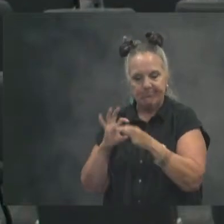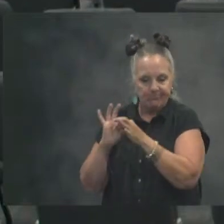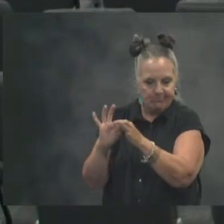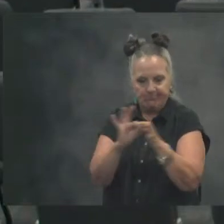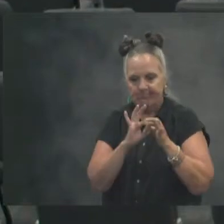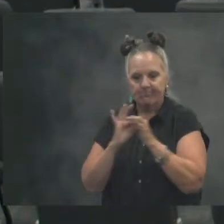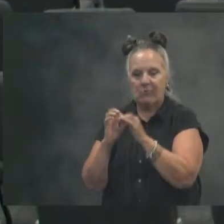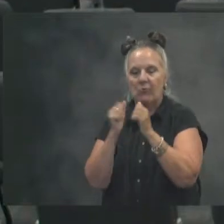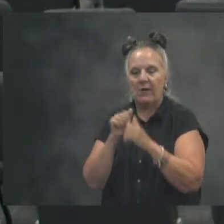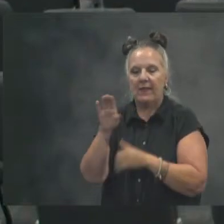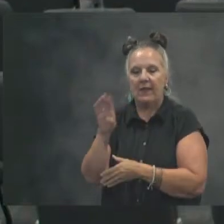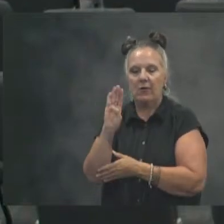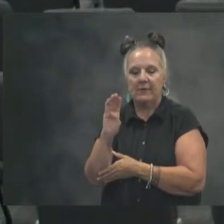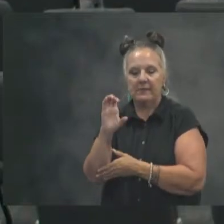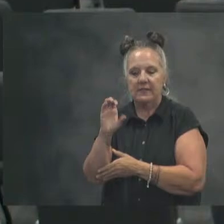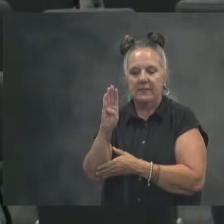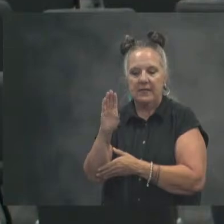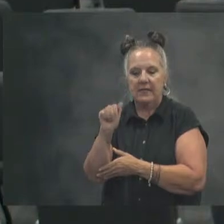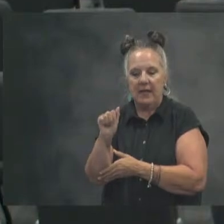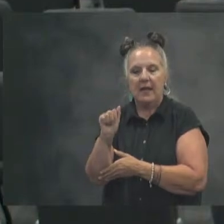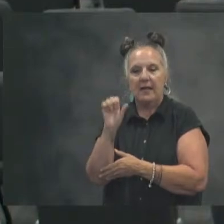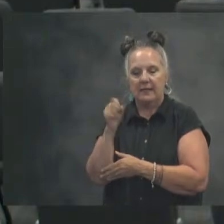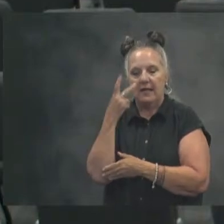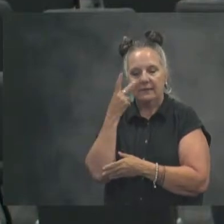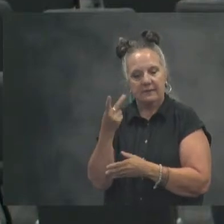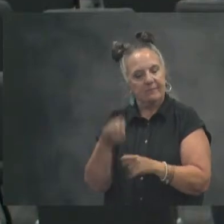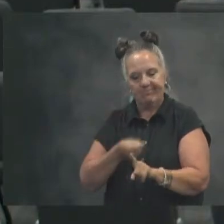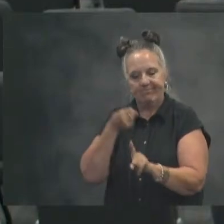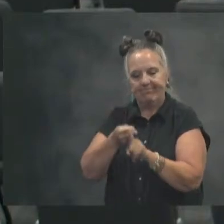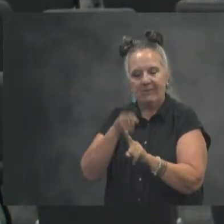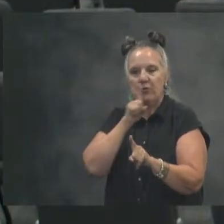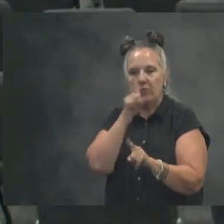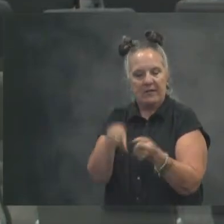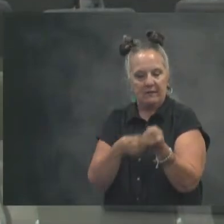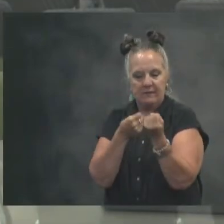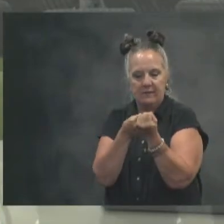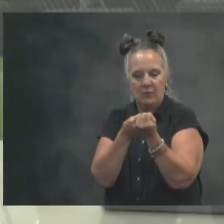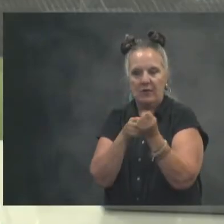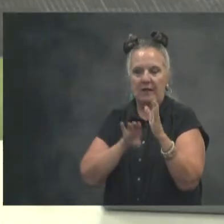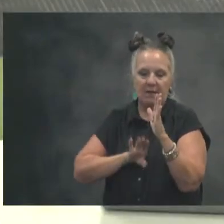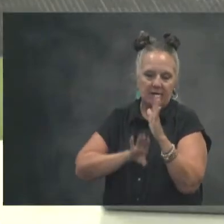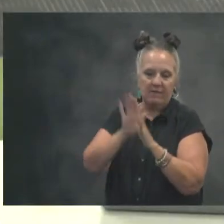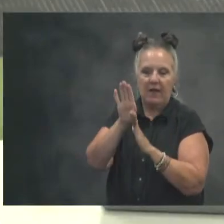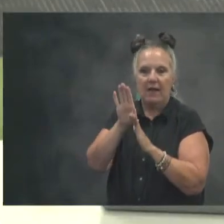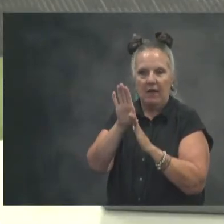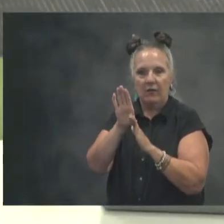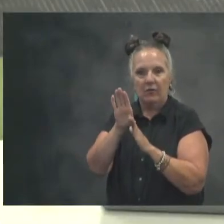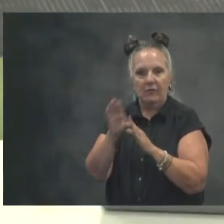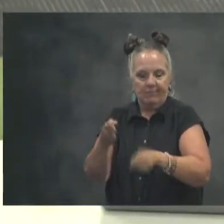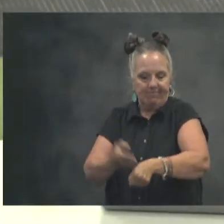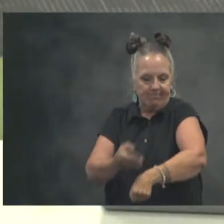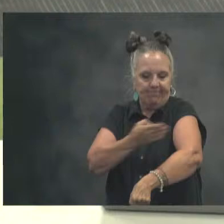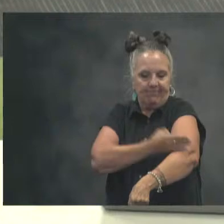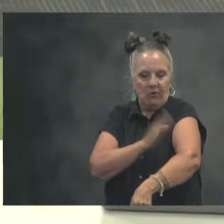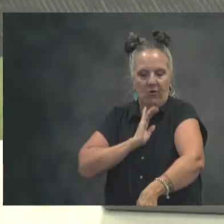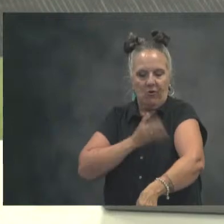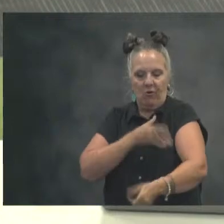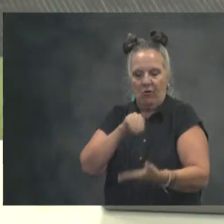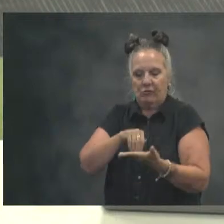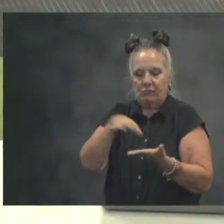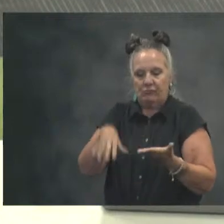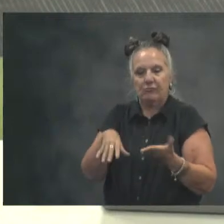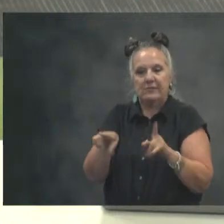their BCBA, and we can see the impact that that has on really supporting the developmental growth of our students and overall school climate.